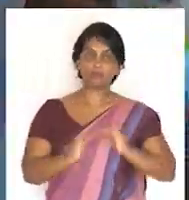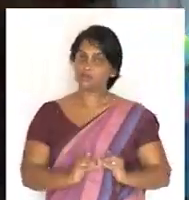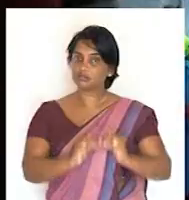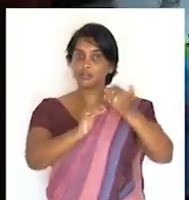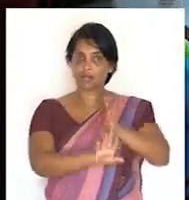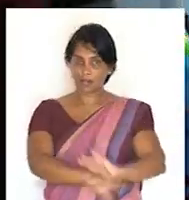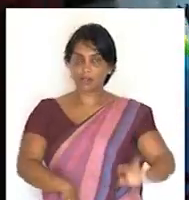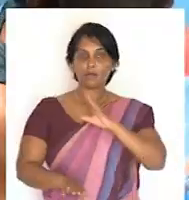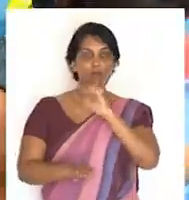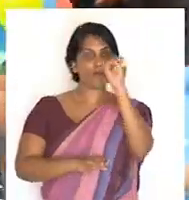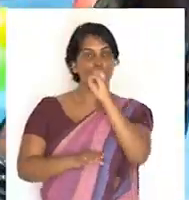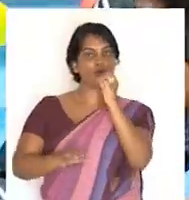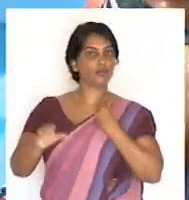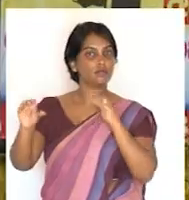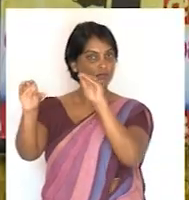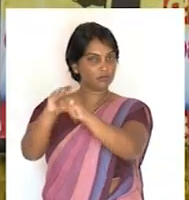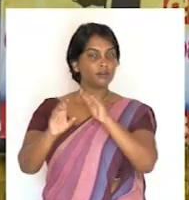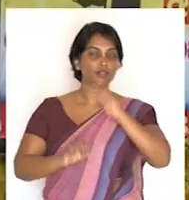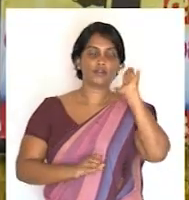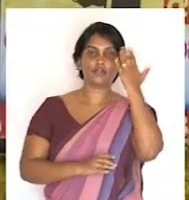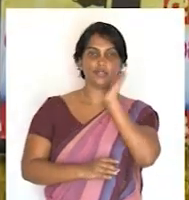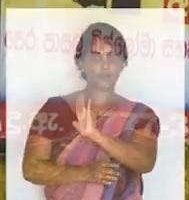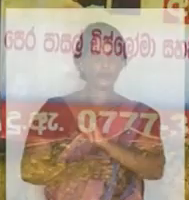children to appropriate preschools.